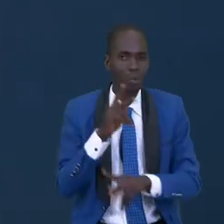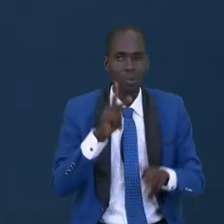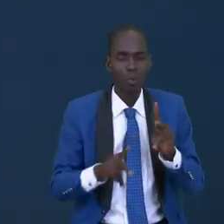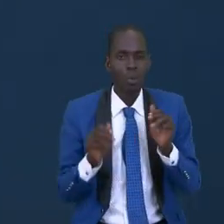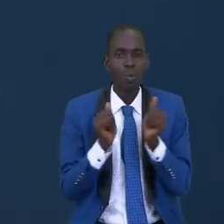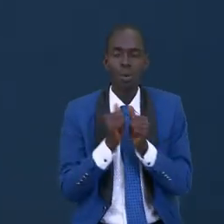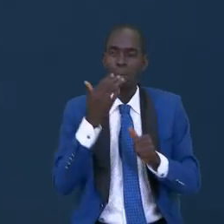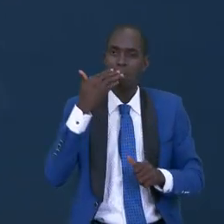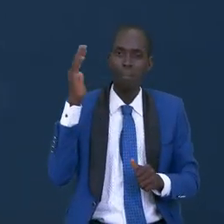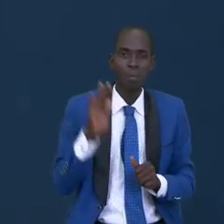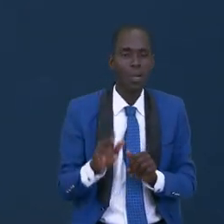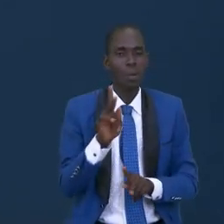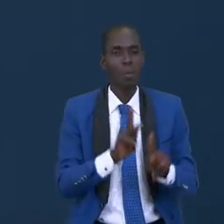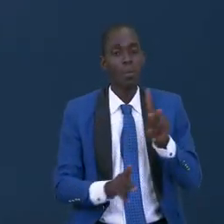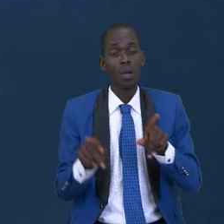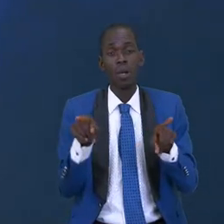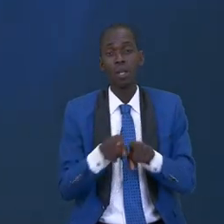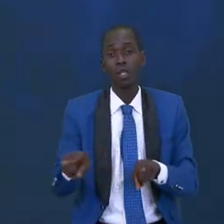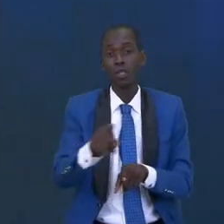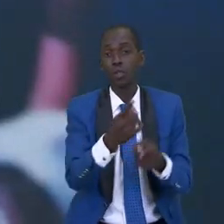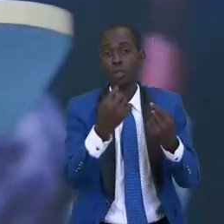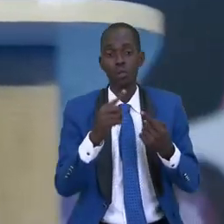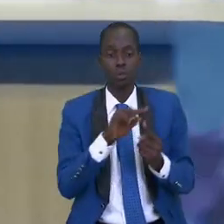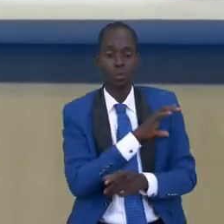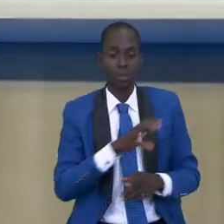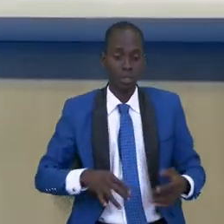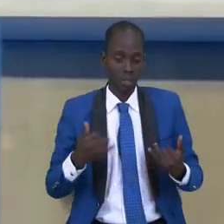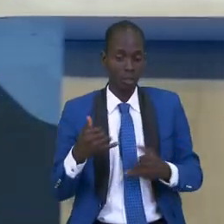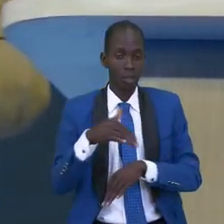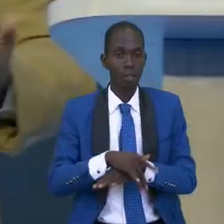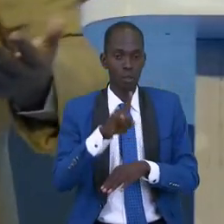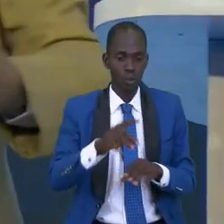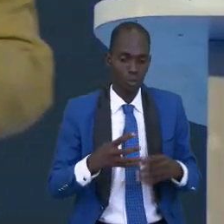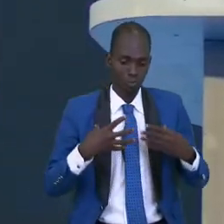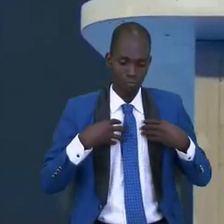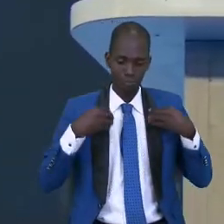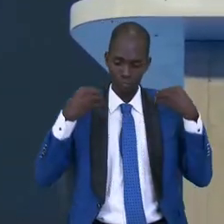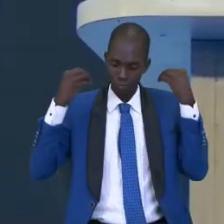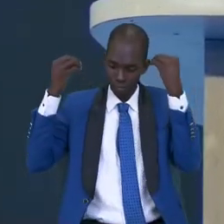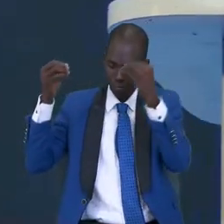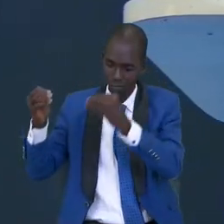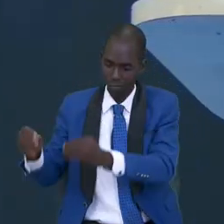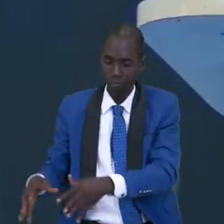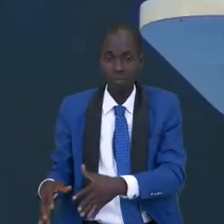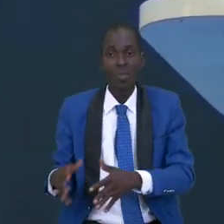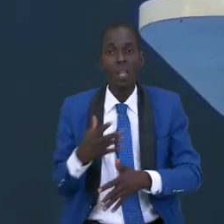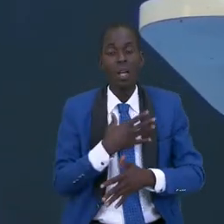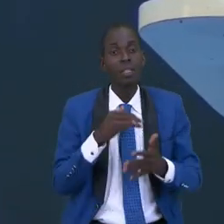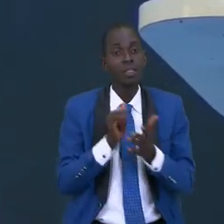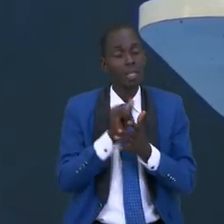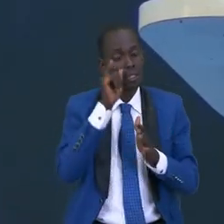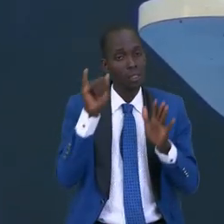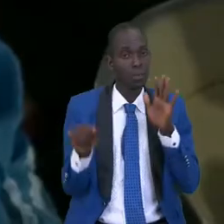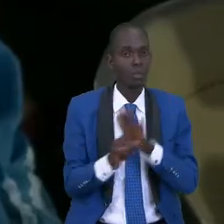evil people, as you come to Christ tonight, you remove that garment and that badge. You throw